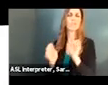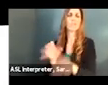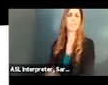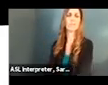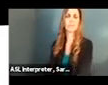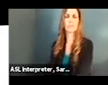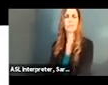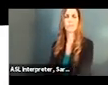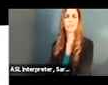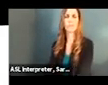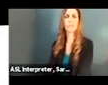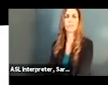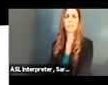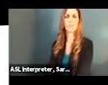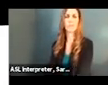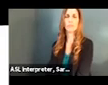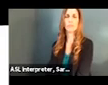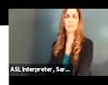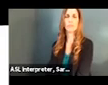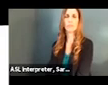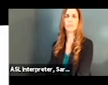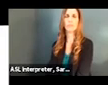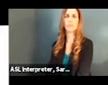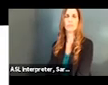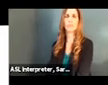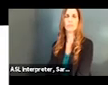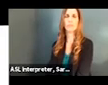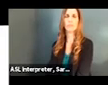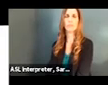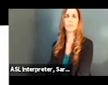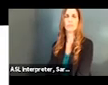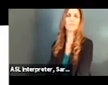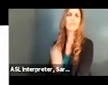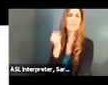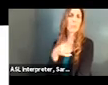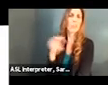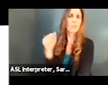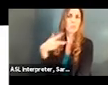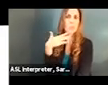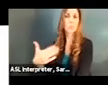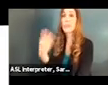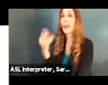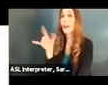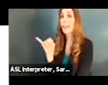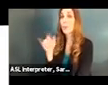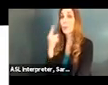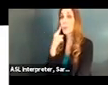chat. Yeah, and for some people, Boca apps are great. Yeah. Haley, what do you think?